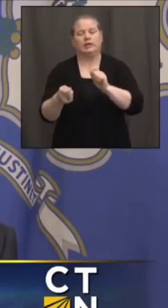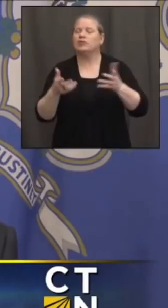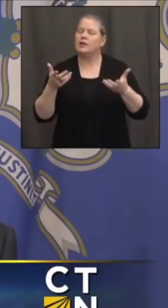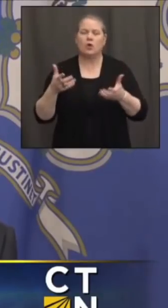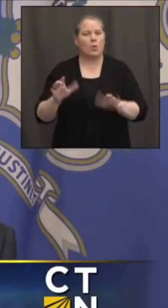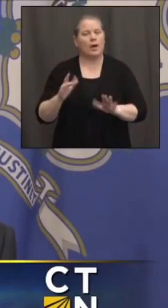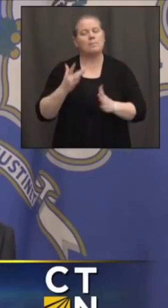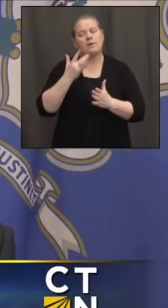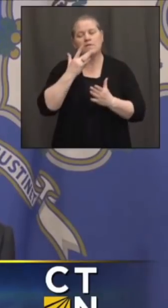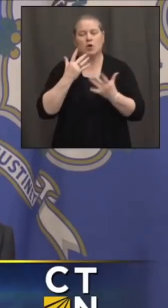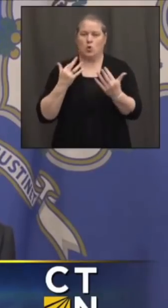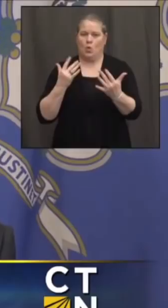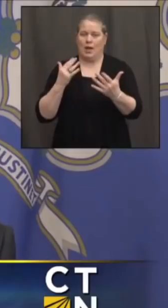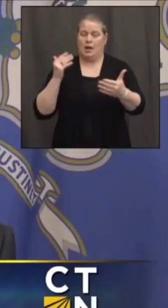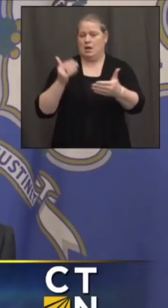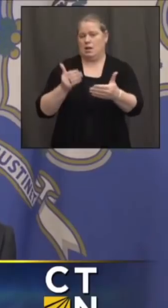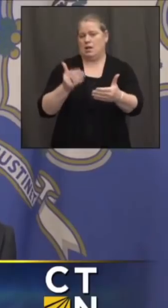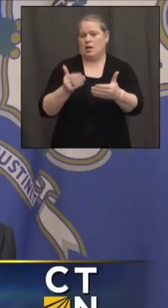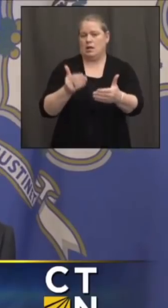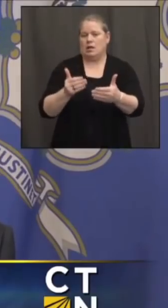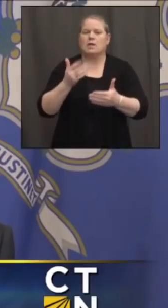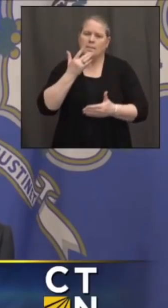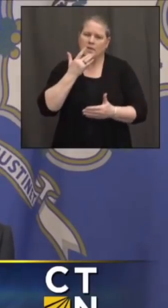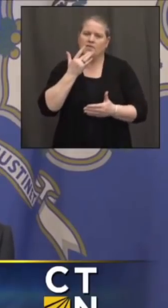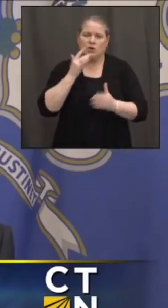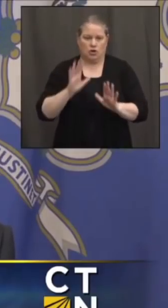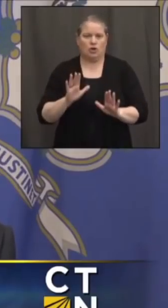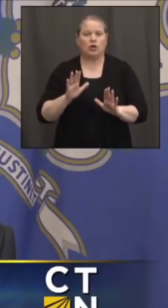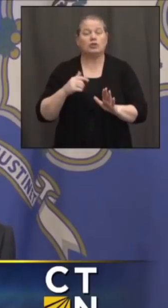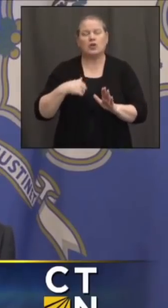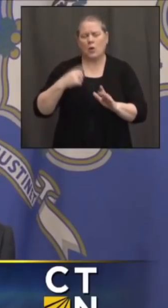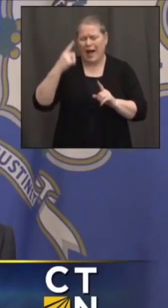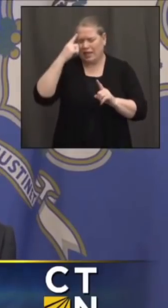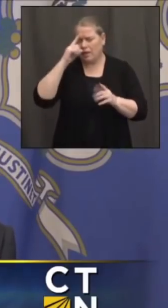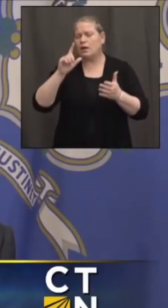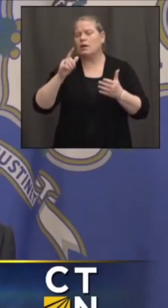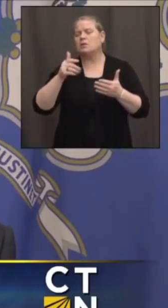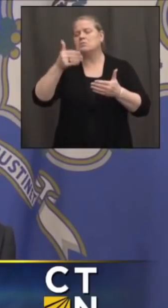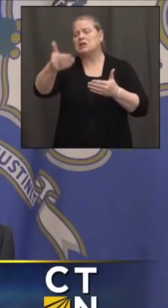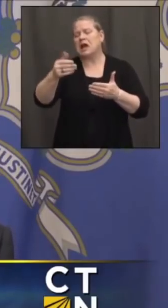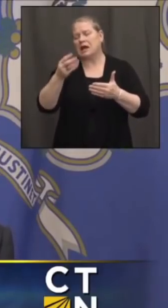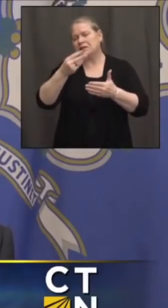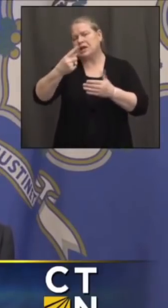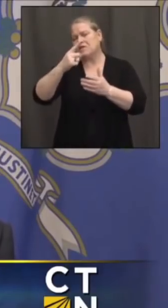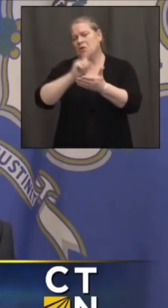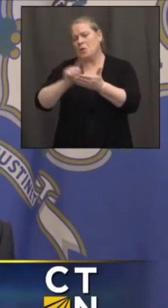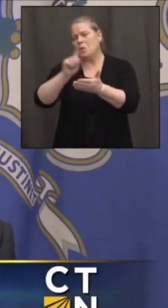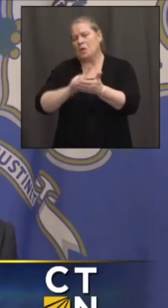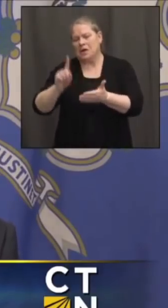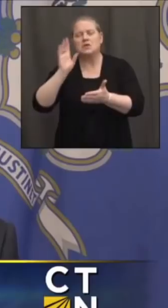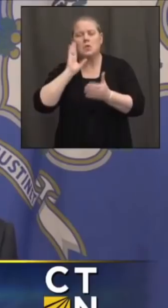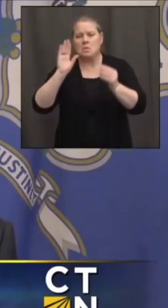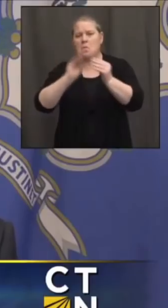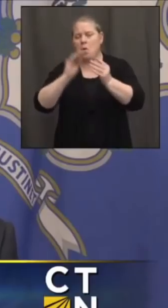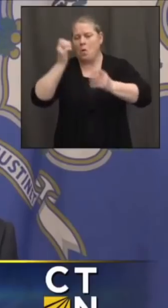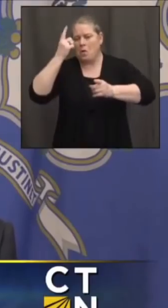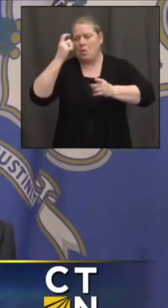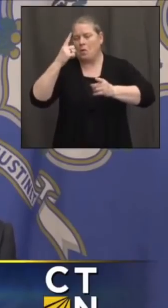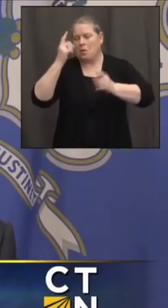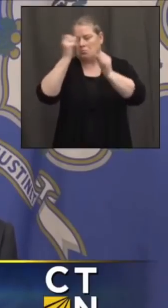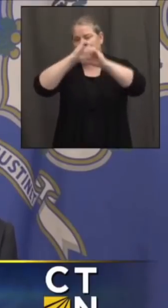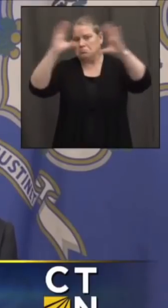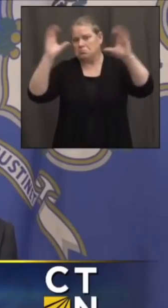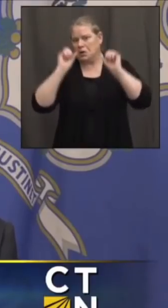course sometime in April. So I think we're going to have a much clearer indication in the next couple of weeks, and I'll try and give you clear guidance at that